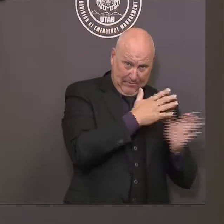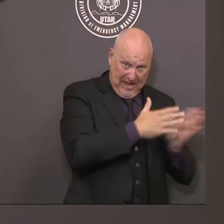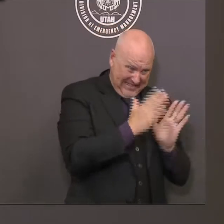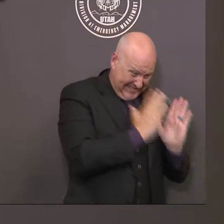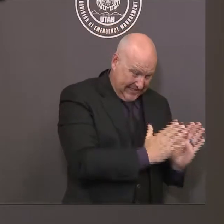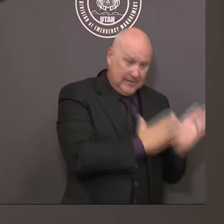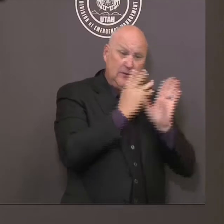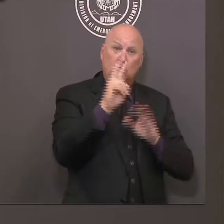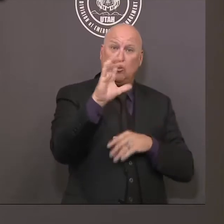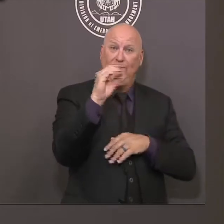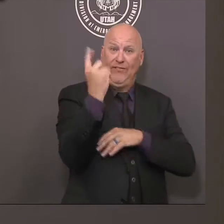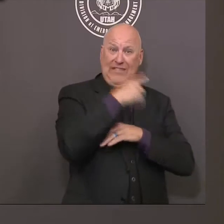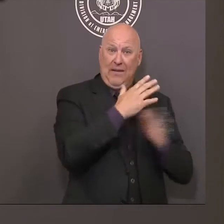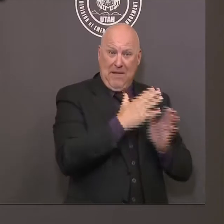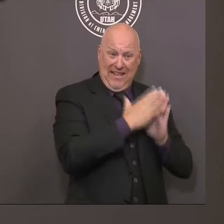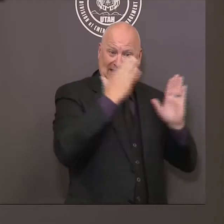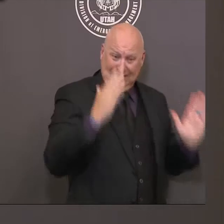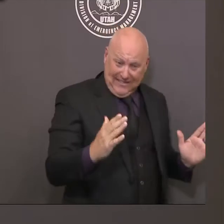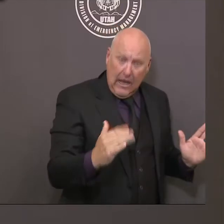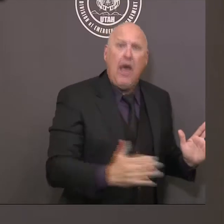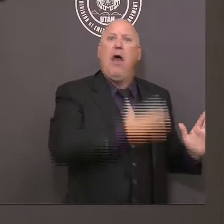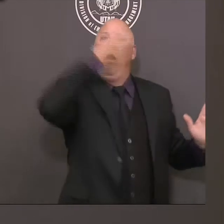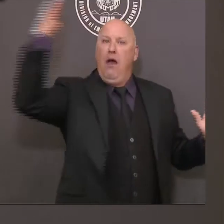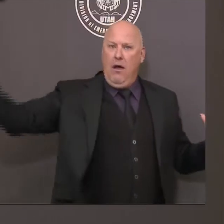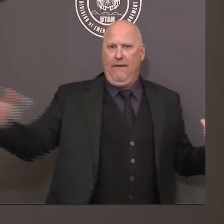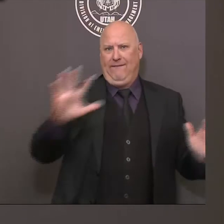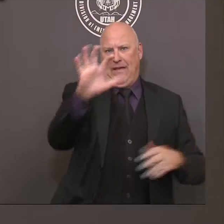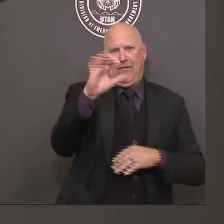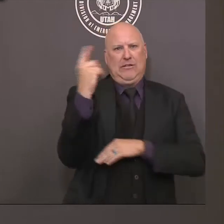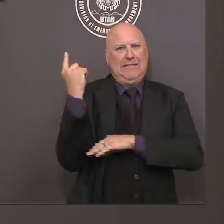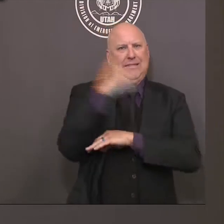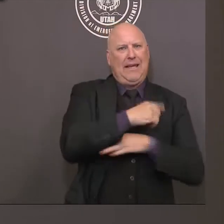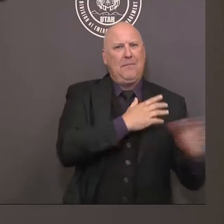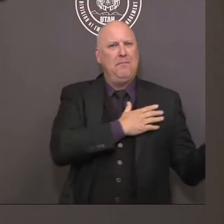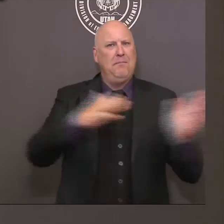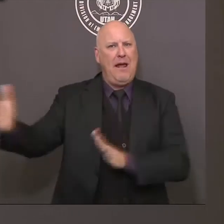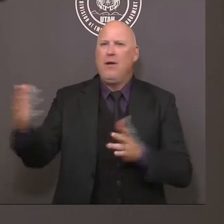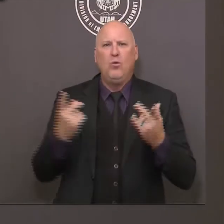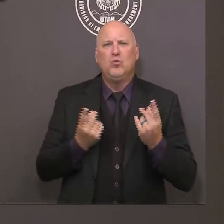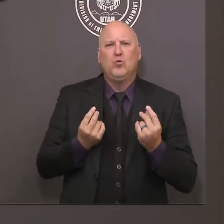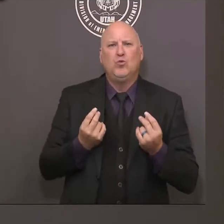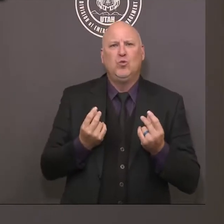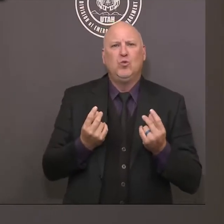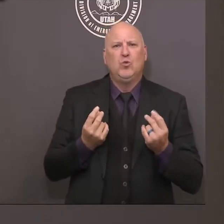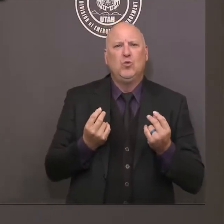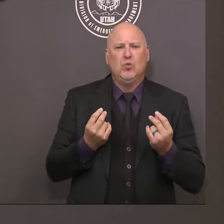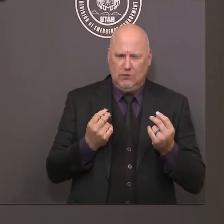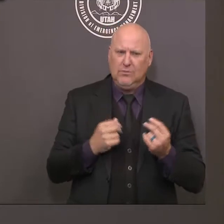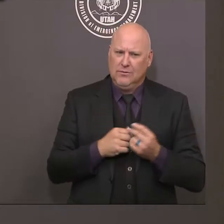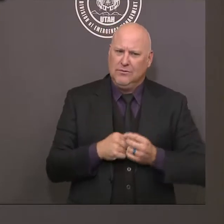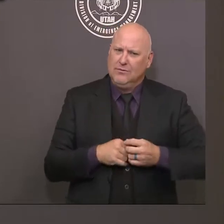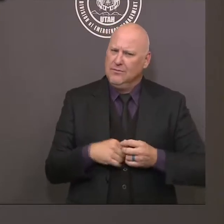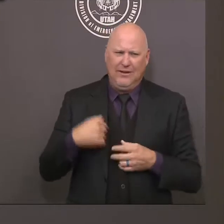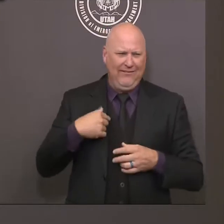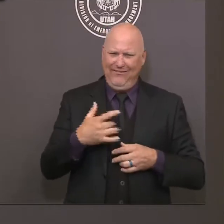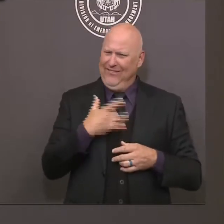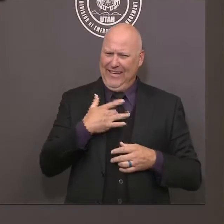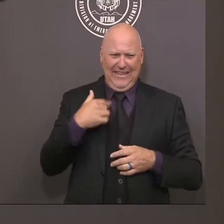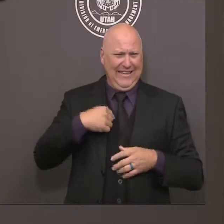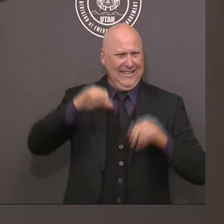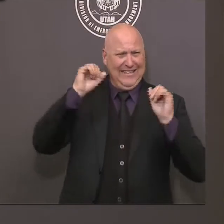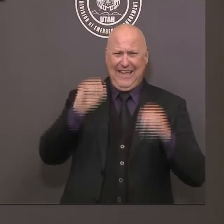and redefine Utah's economy and create a new normal for the state of Utah. We need to focus on